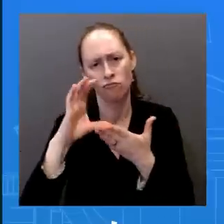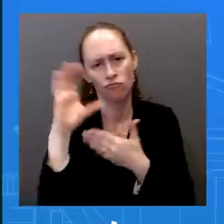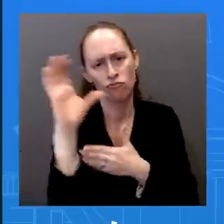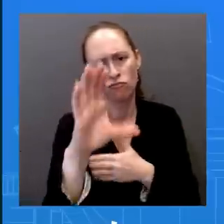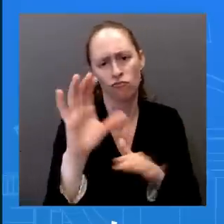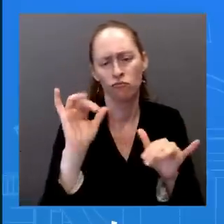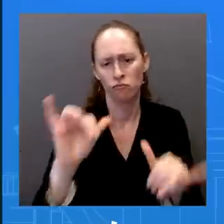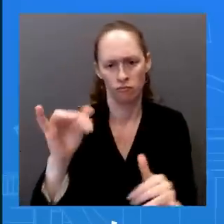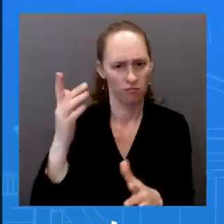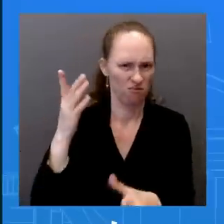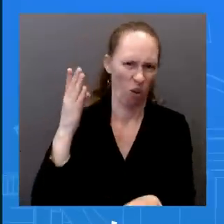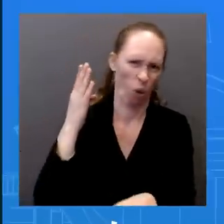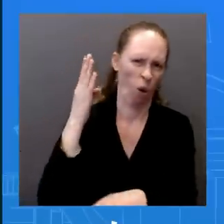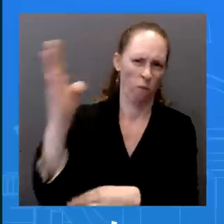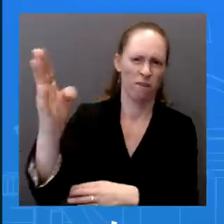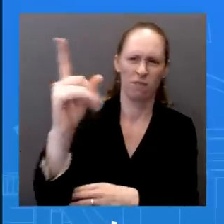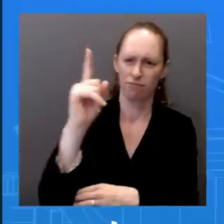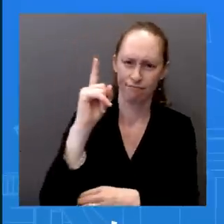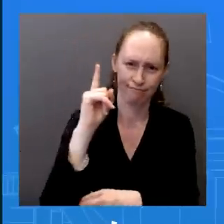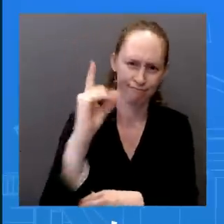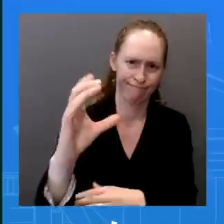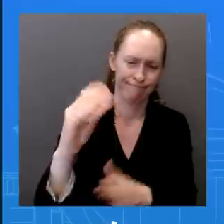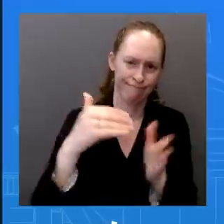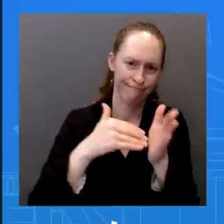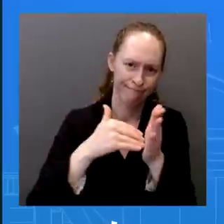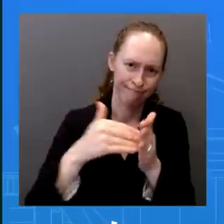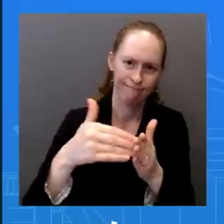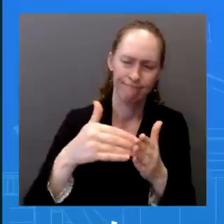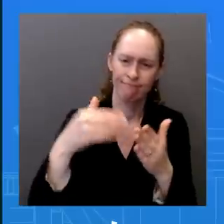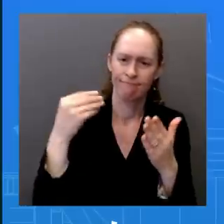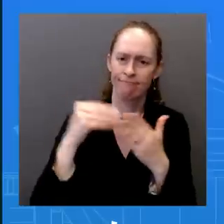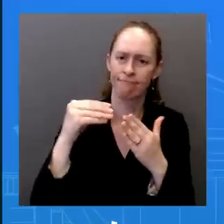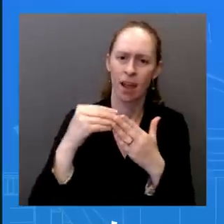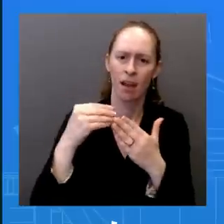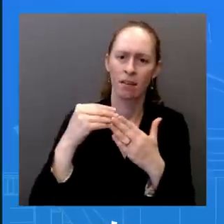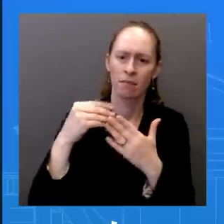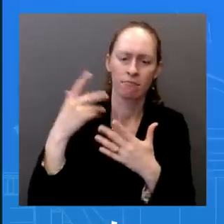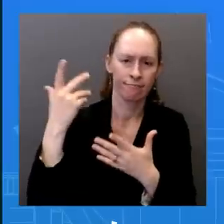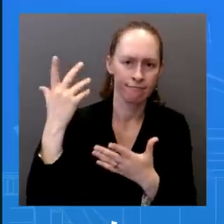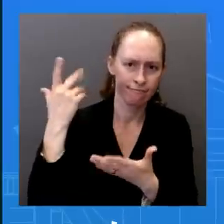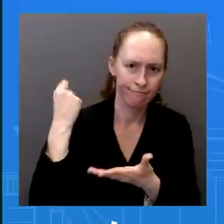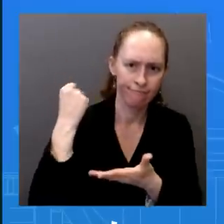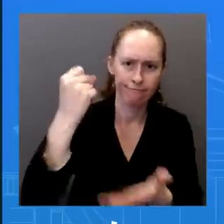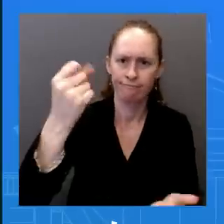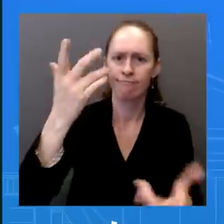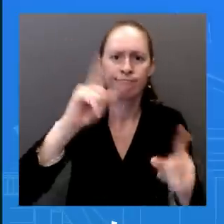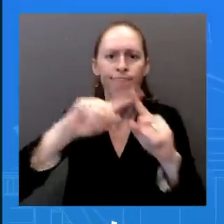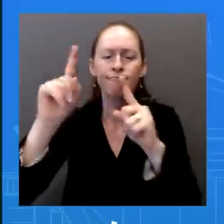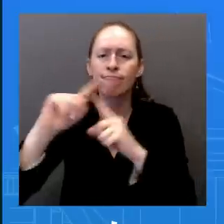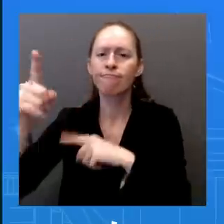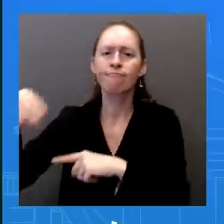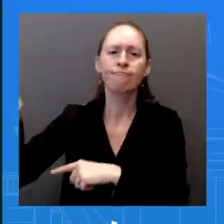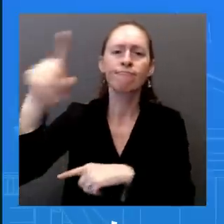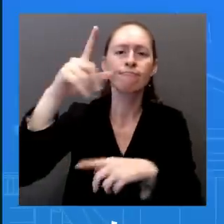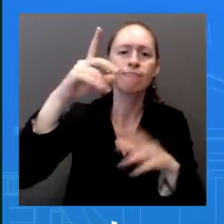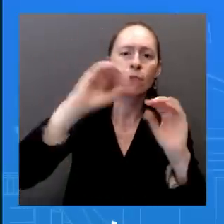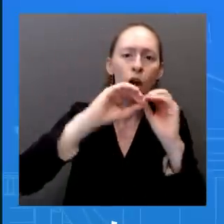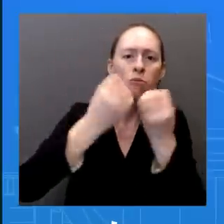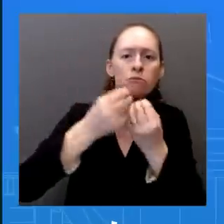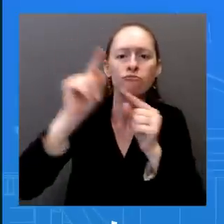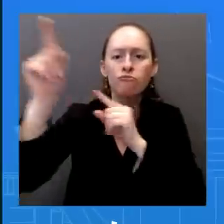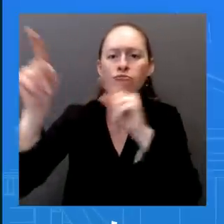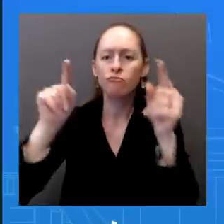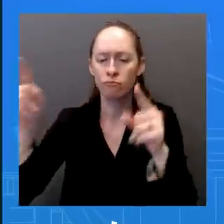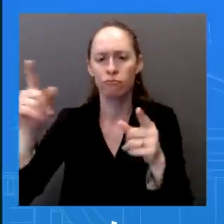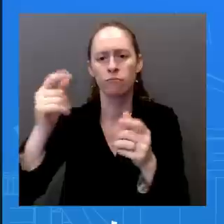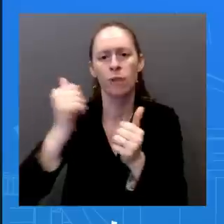work on financial facilities to help, so beyond just the money for humanitarian assistance, to help build agricultural